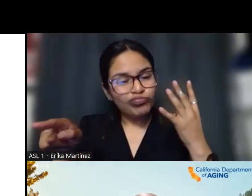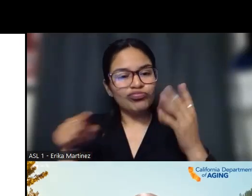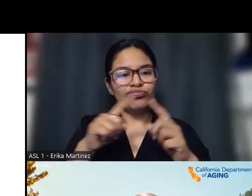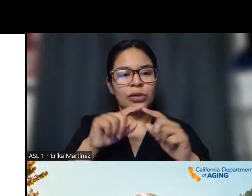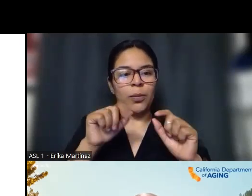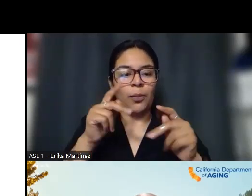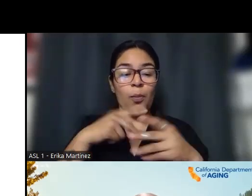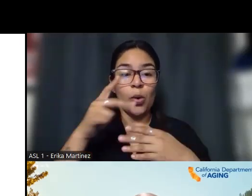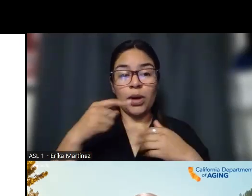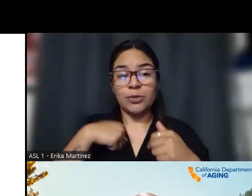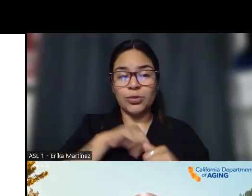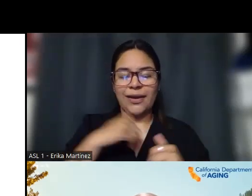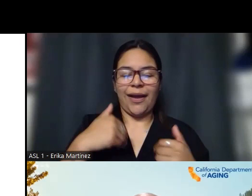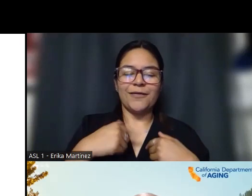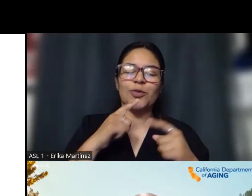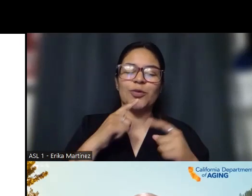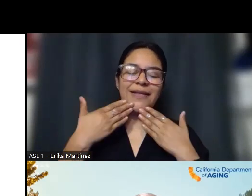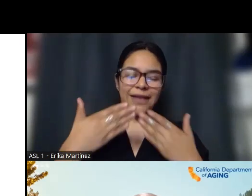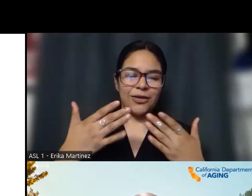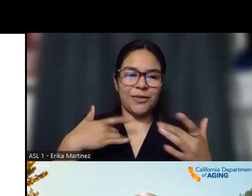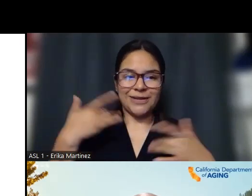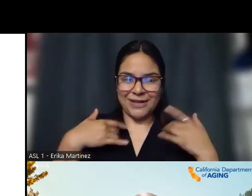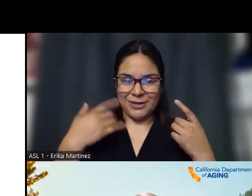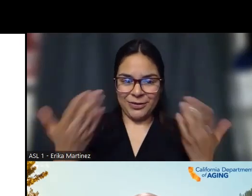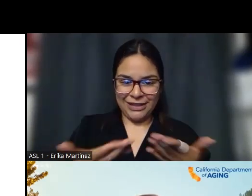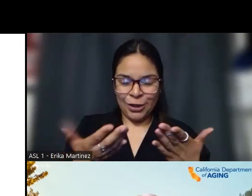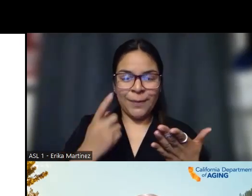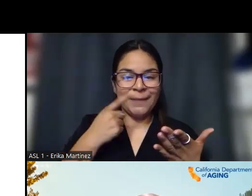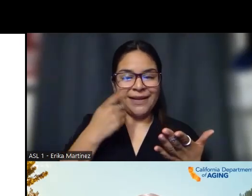always excited to be here because it really demonstrates the progress we're making.